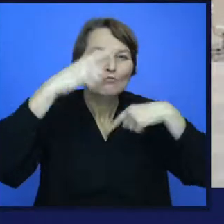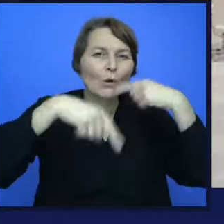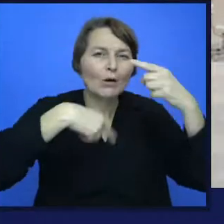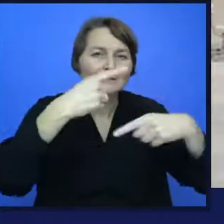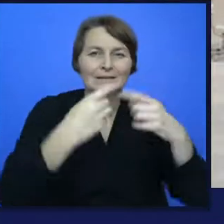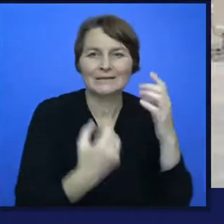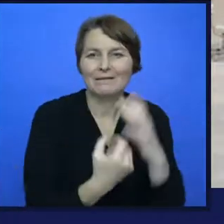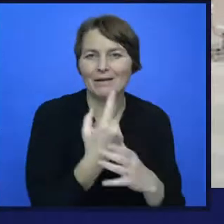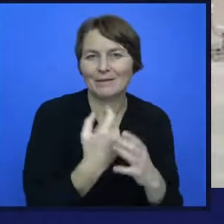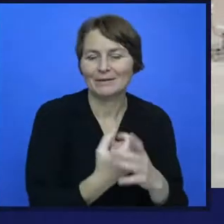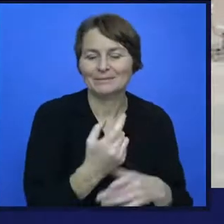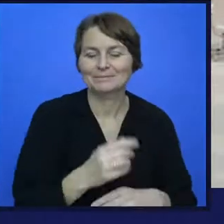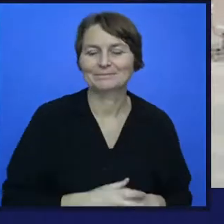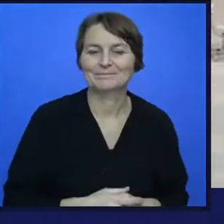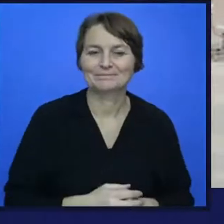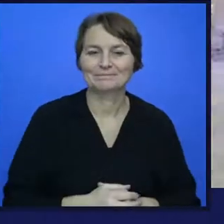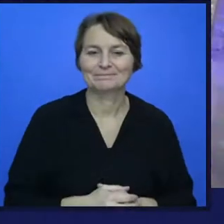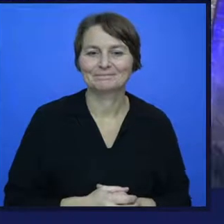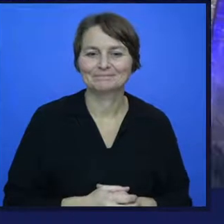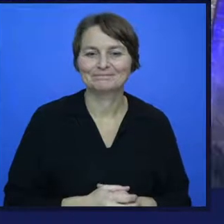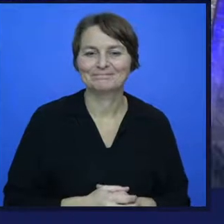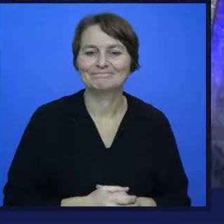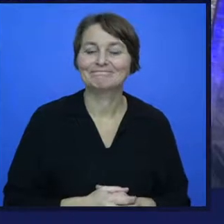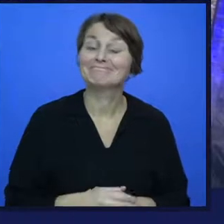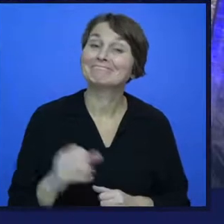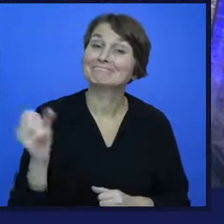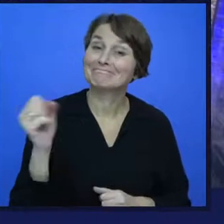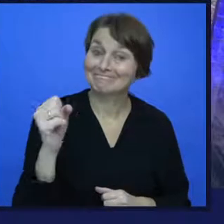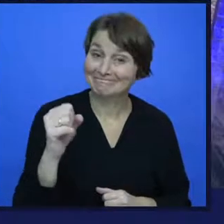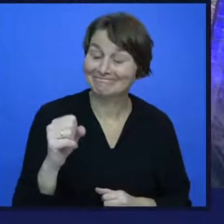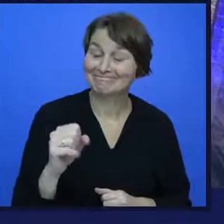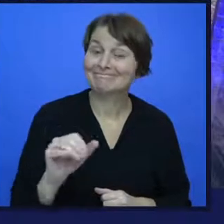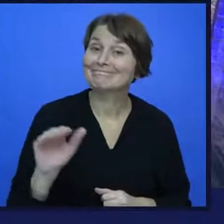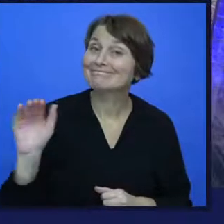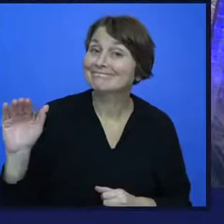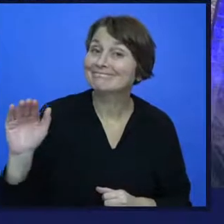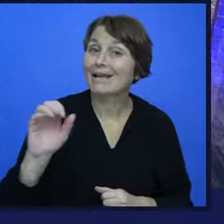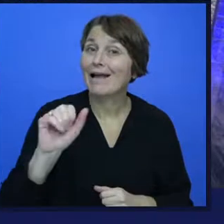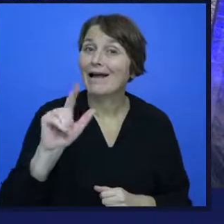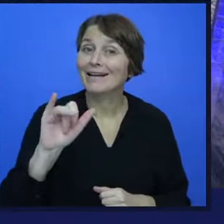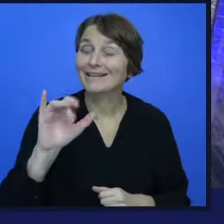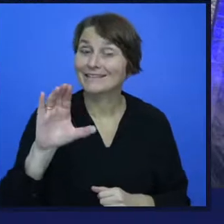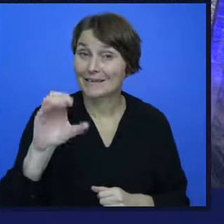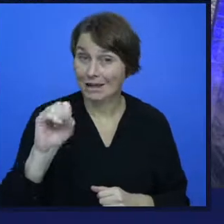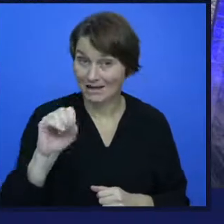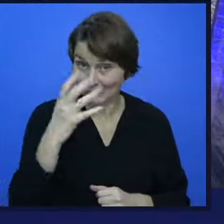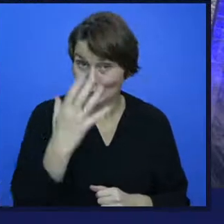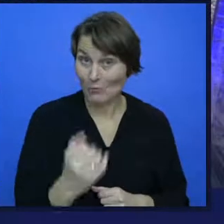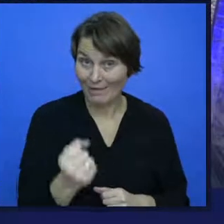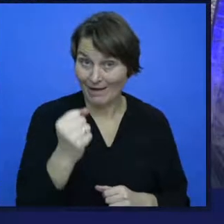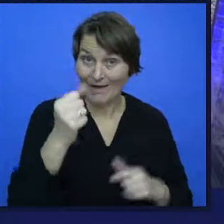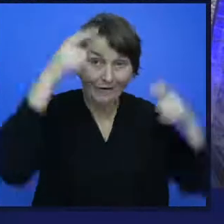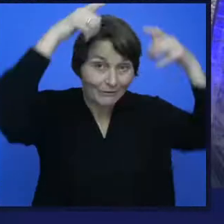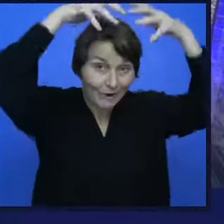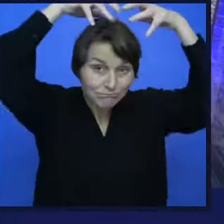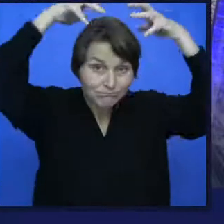So Alicia, this is an interesting question for you. I know you've got an Oculus Quest at